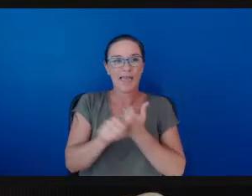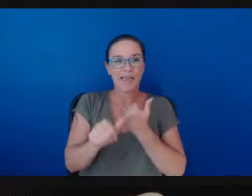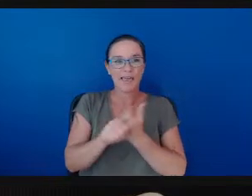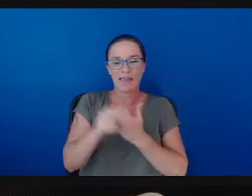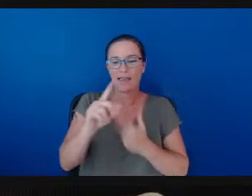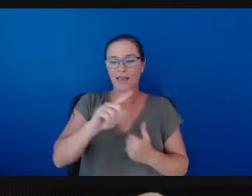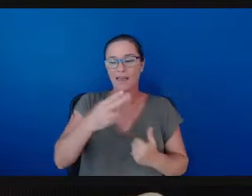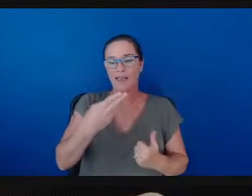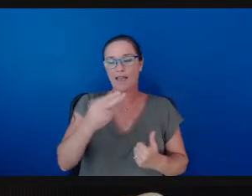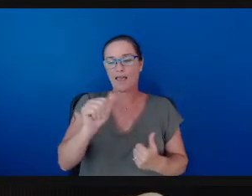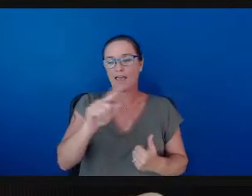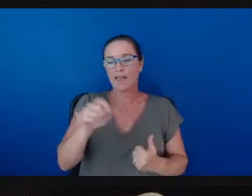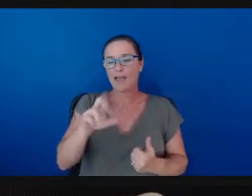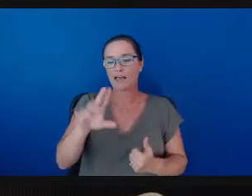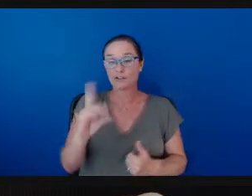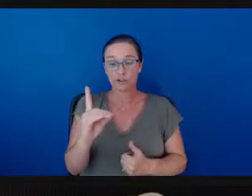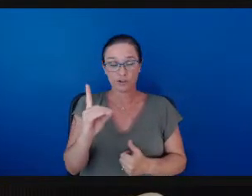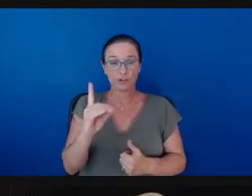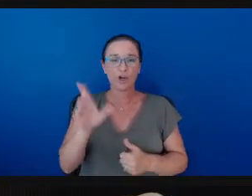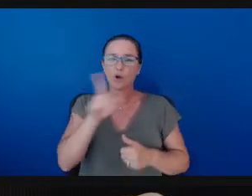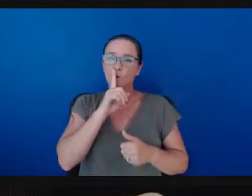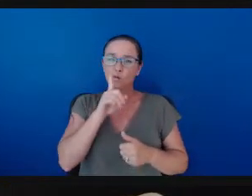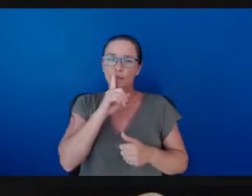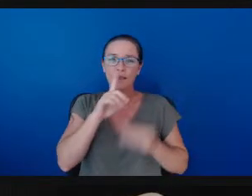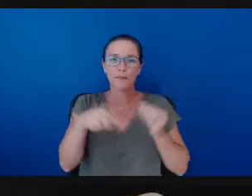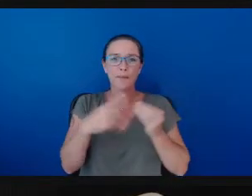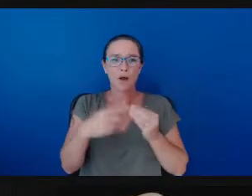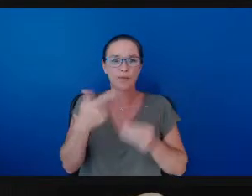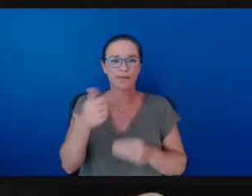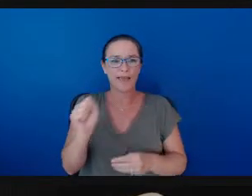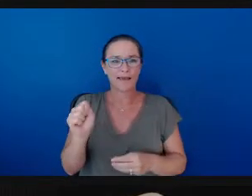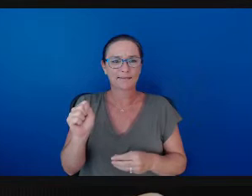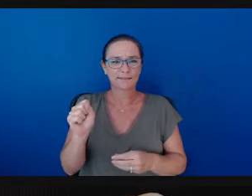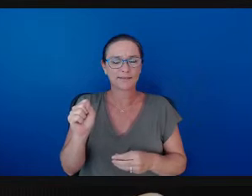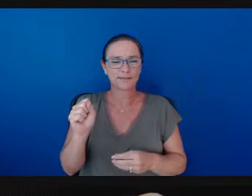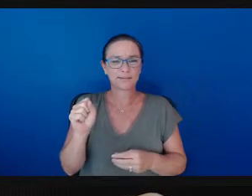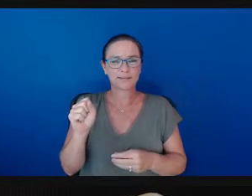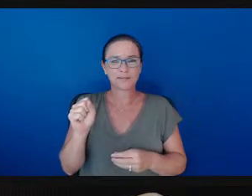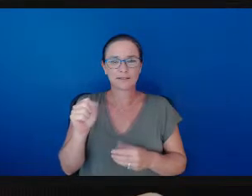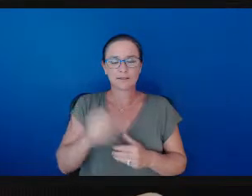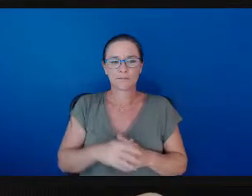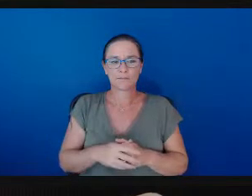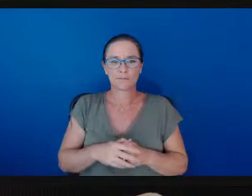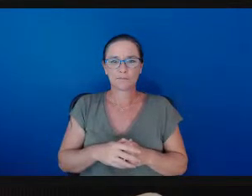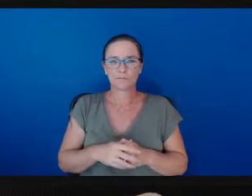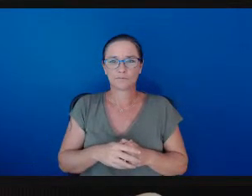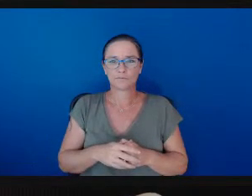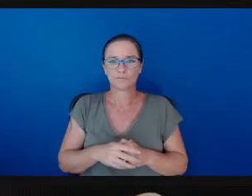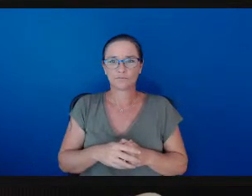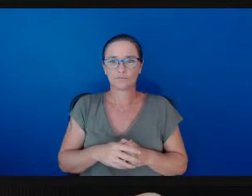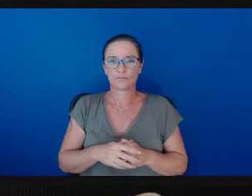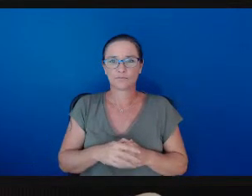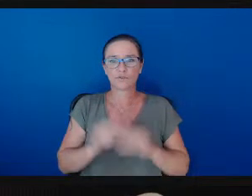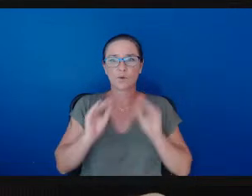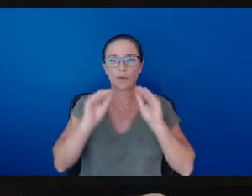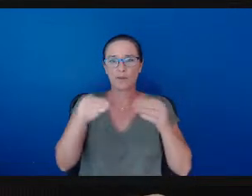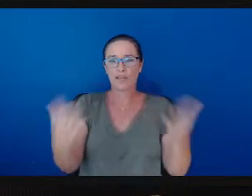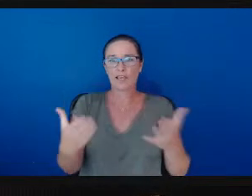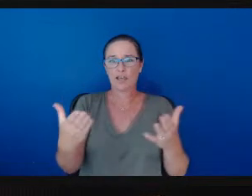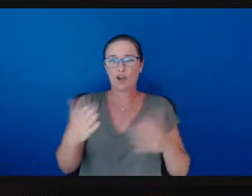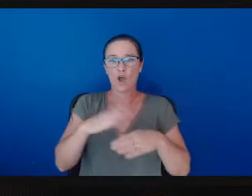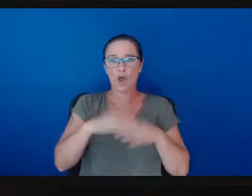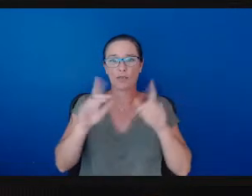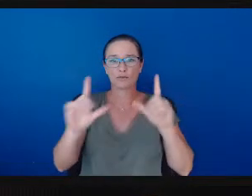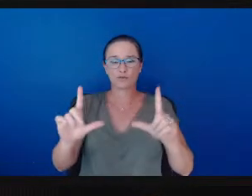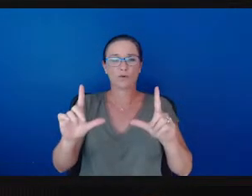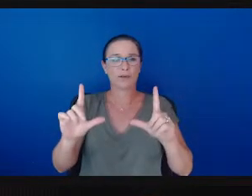been repeating myself, is the gas here. So let me put the gas data here on screen. And just to mention, this